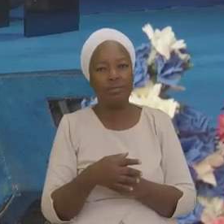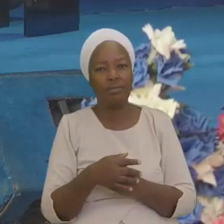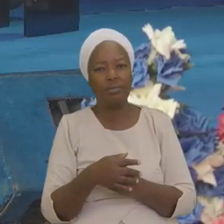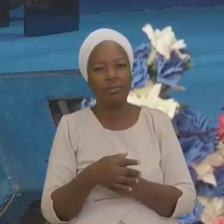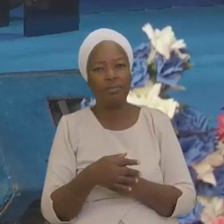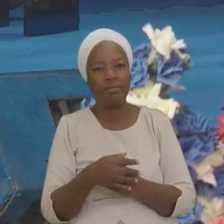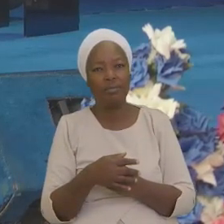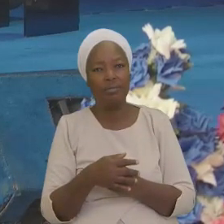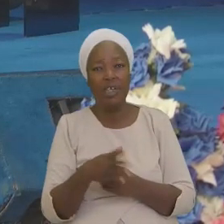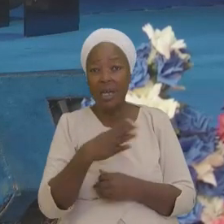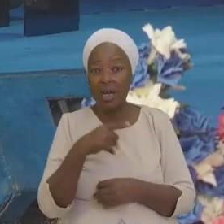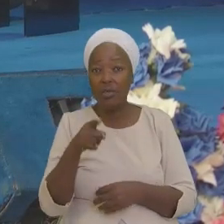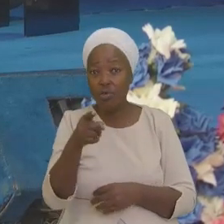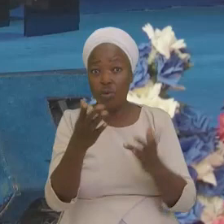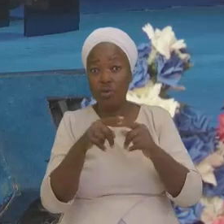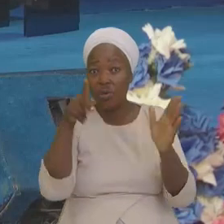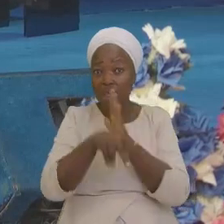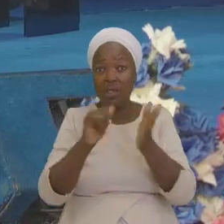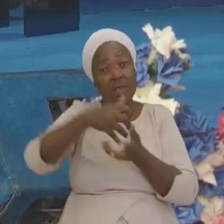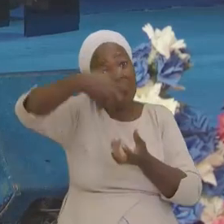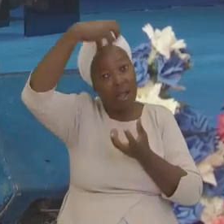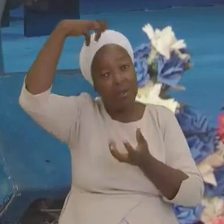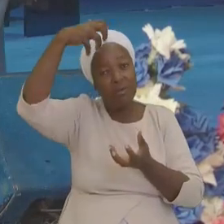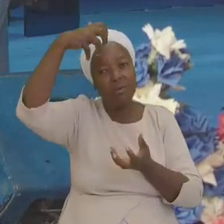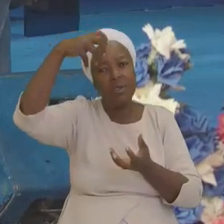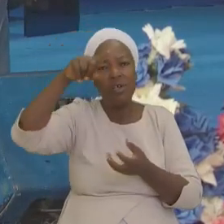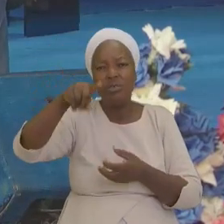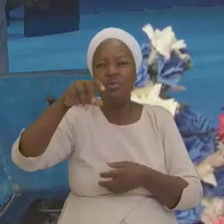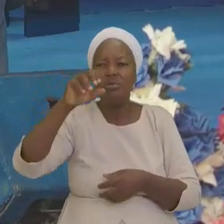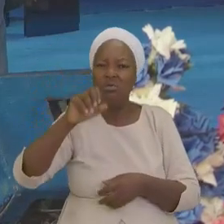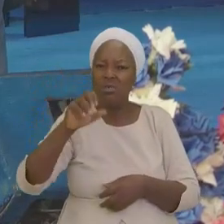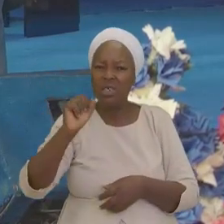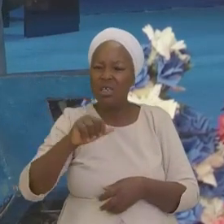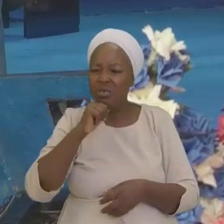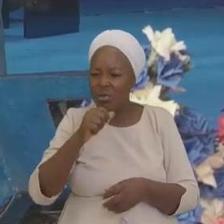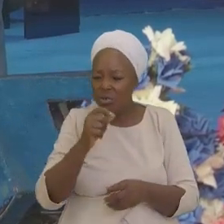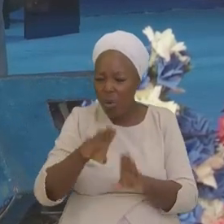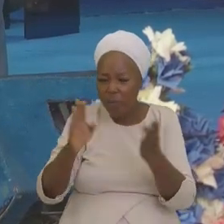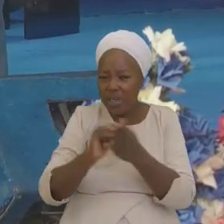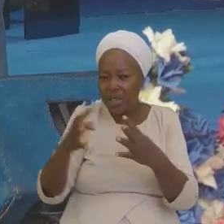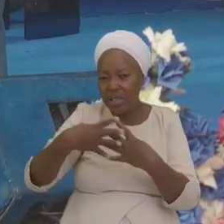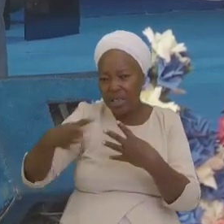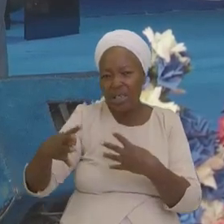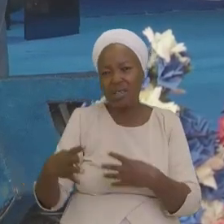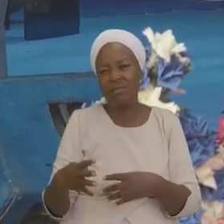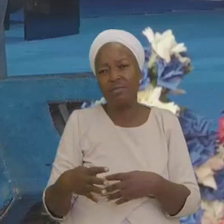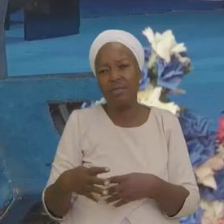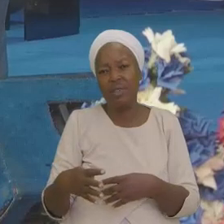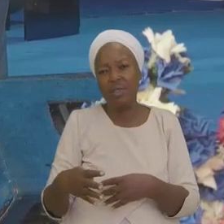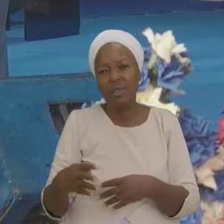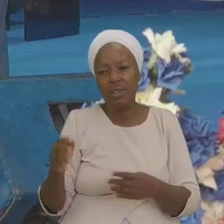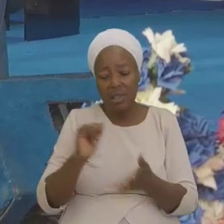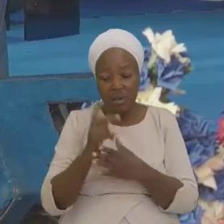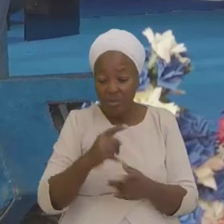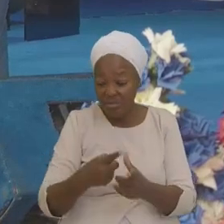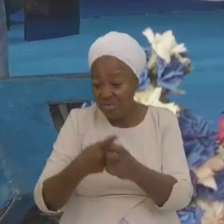and you want to kill that lion, you cannot not open that cage. That lion will come out and